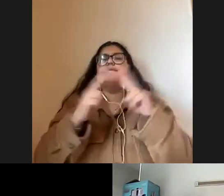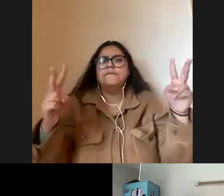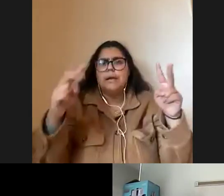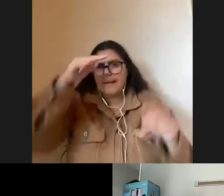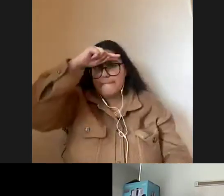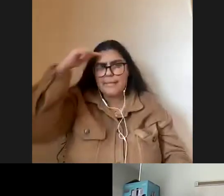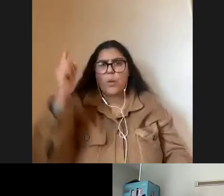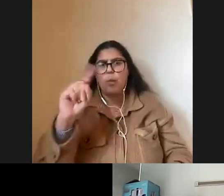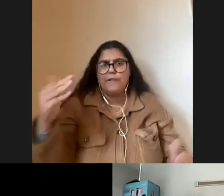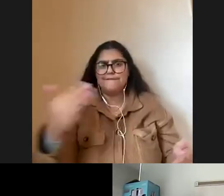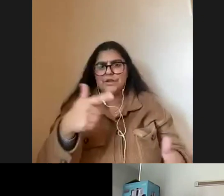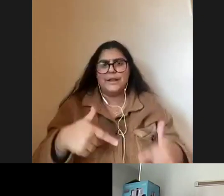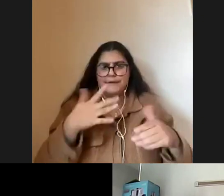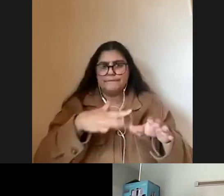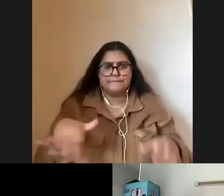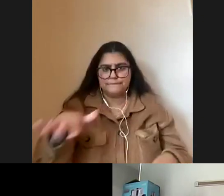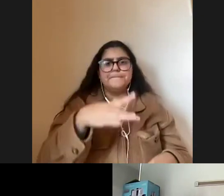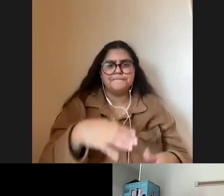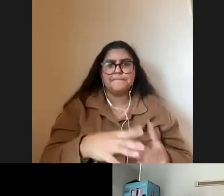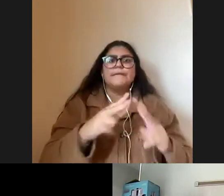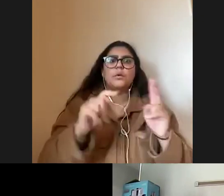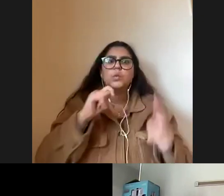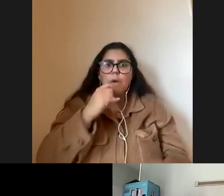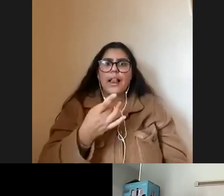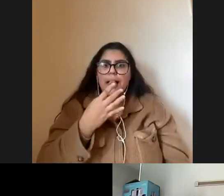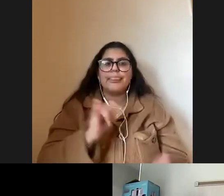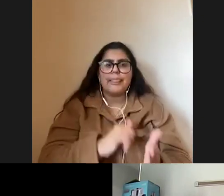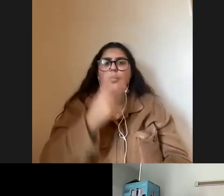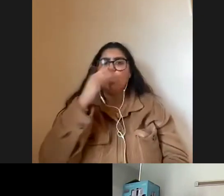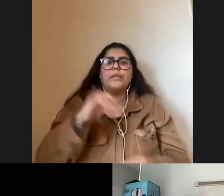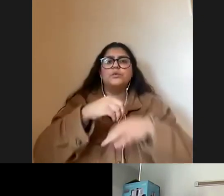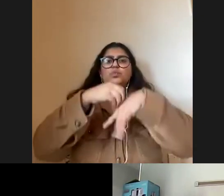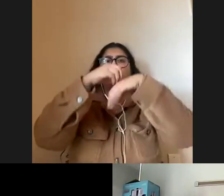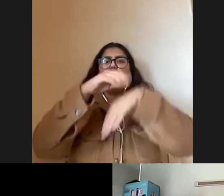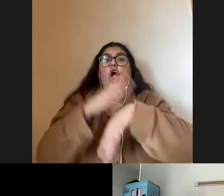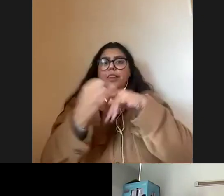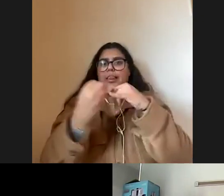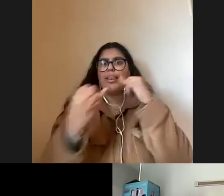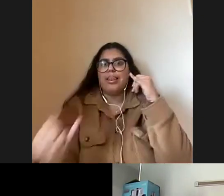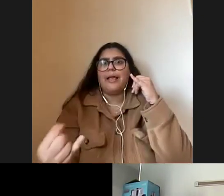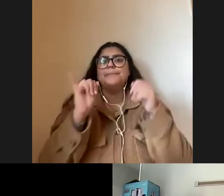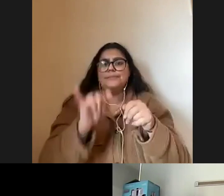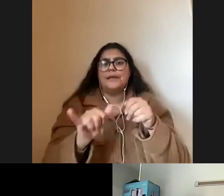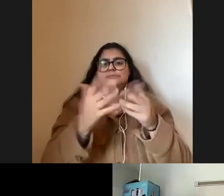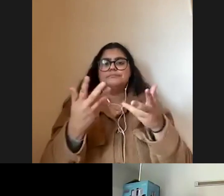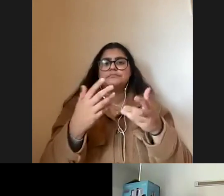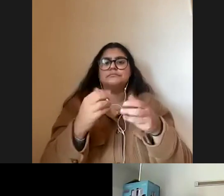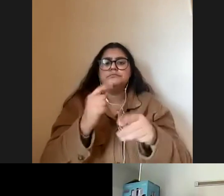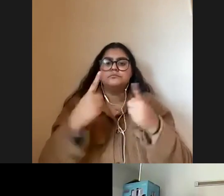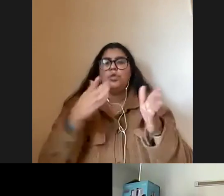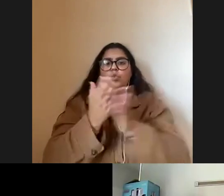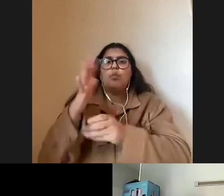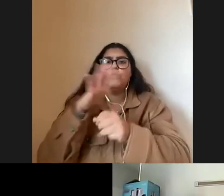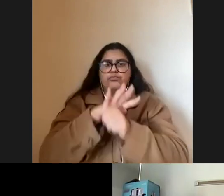swordfish are. So you have these like really cool like lights that imitate squid on the line that are triggered by pressure. So once they get deep enough, they